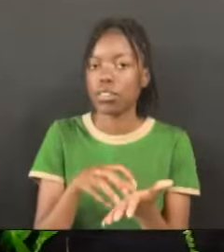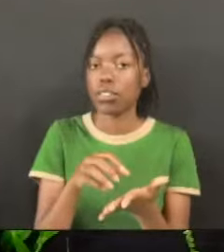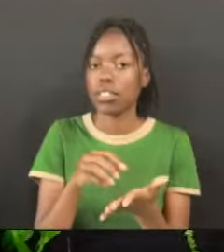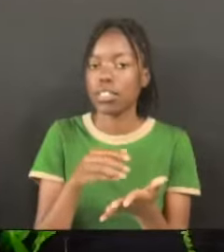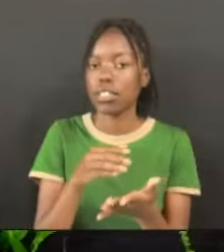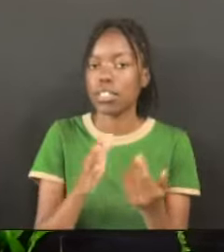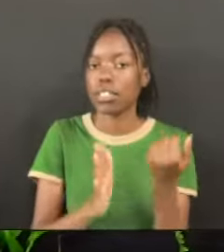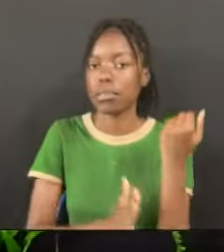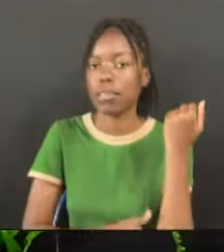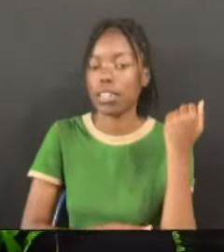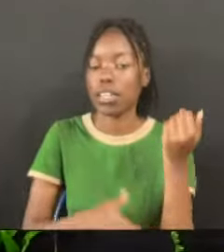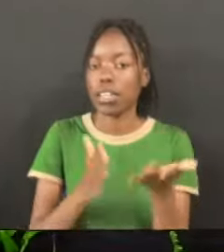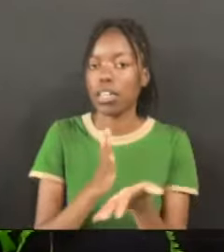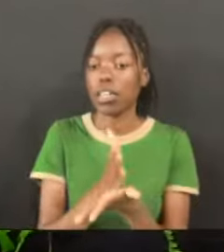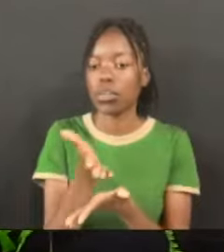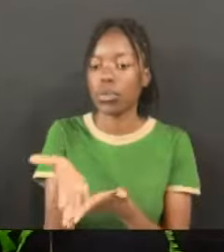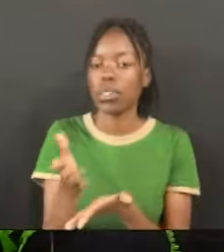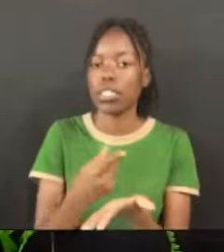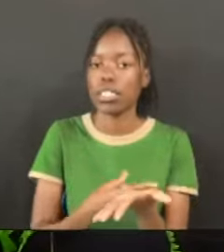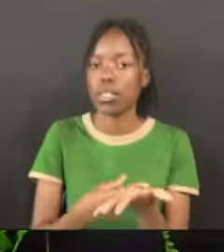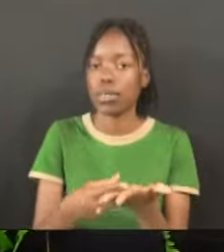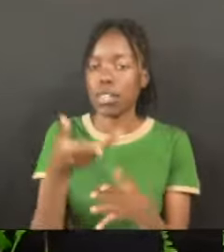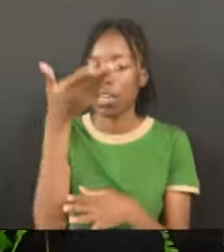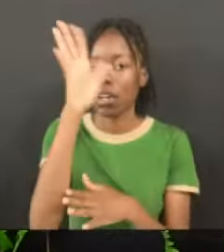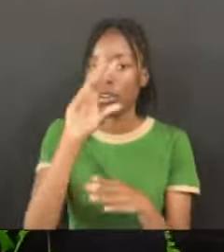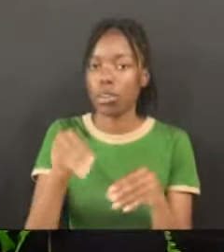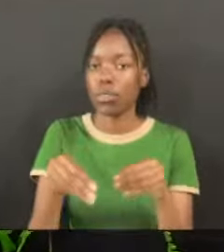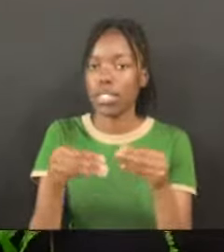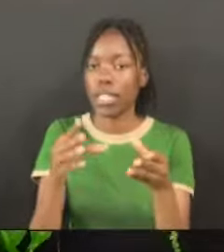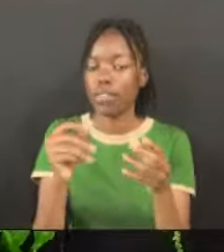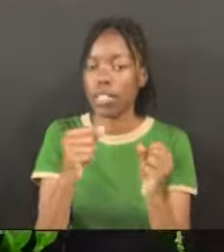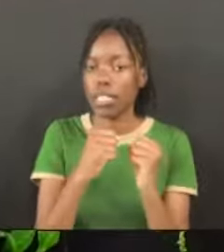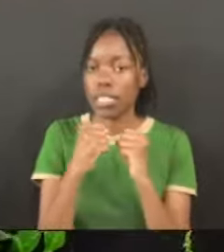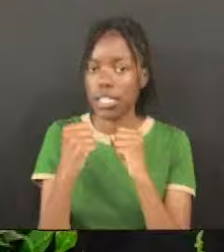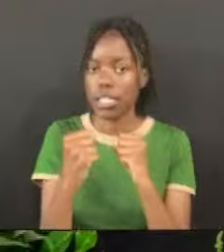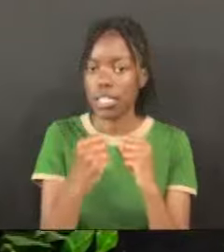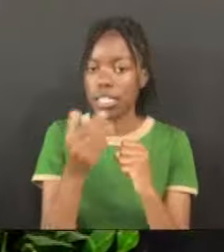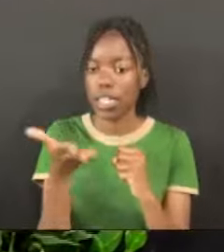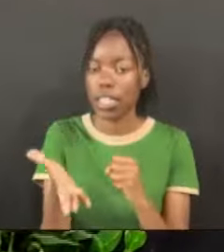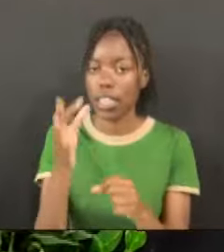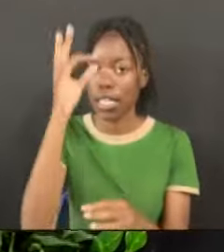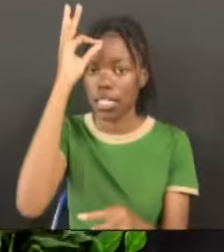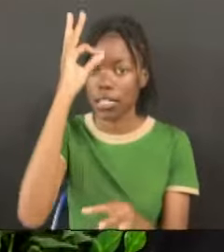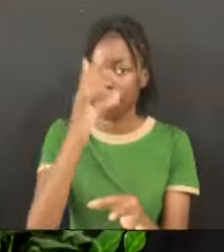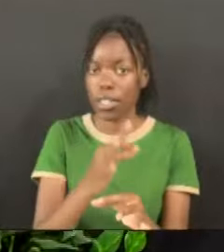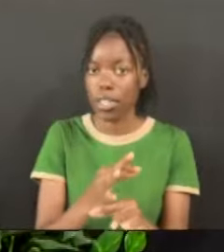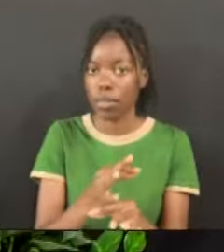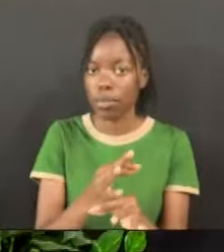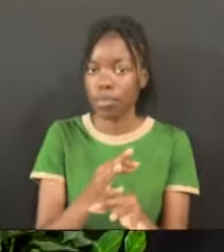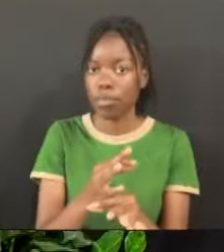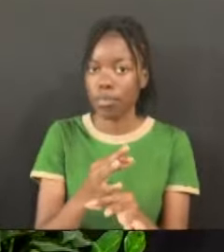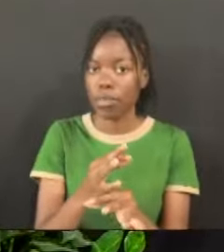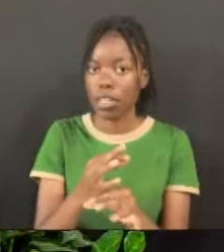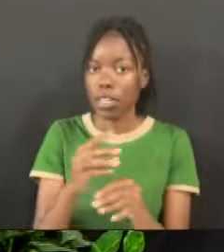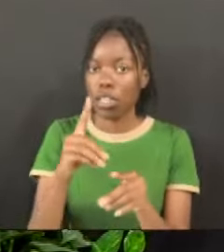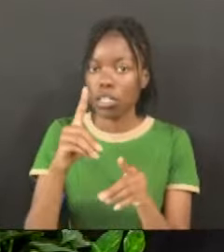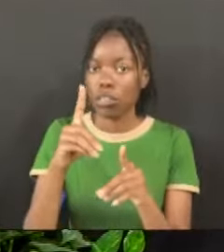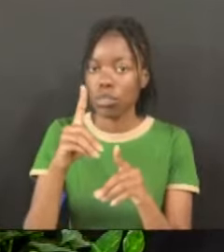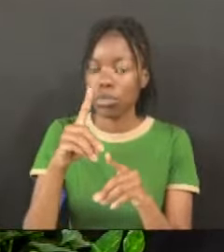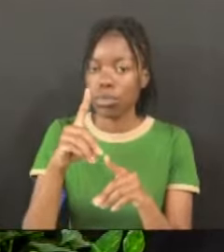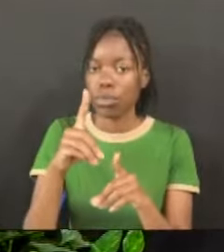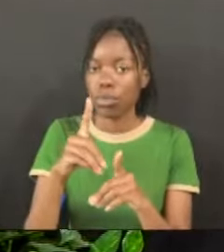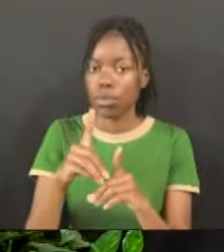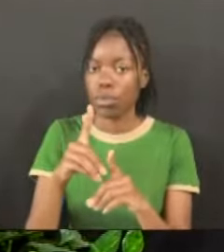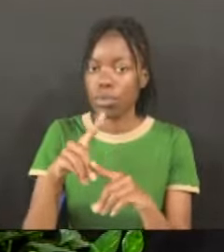this week, God will give us that stamina. God will give us that faith to depend on him even when